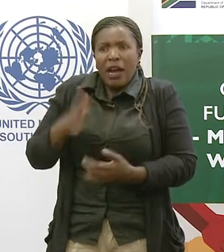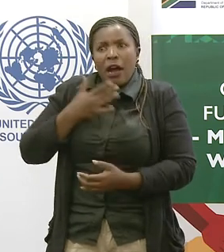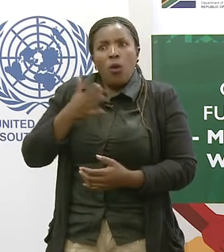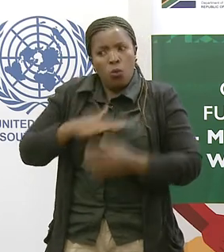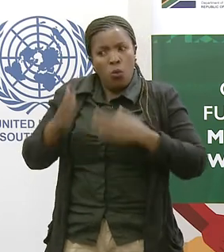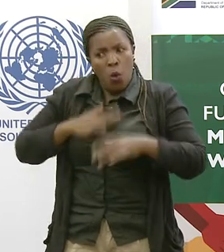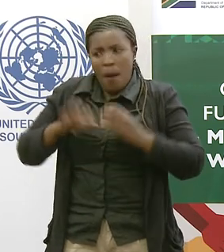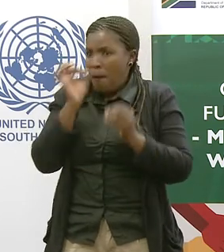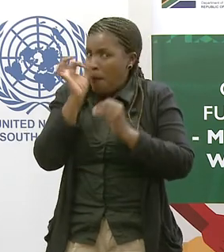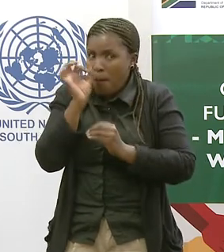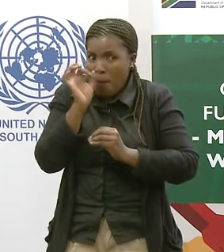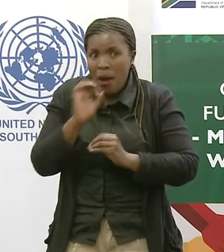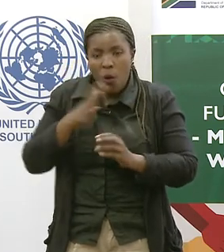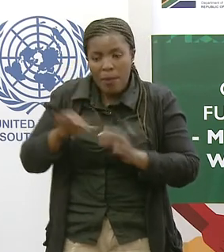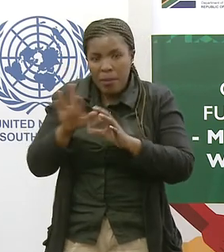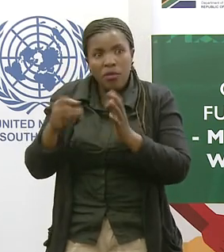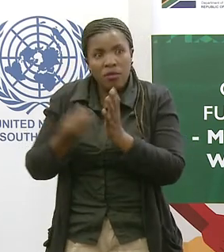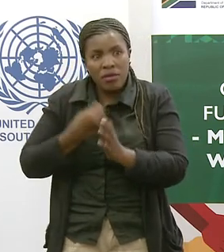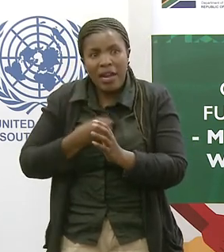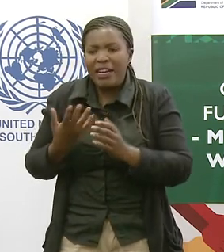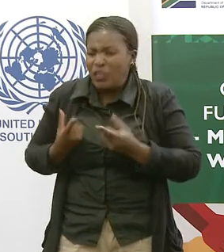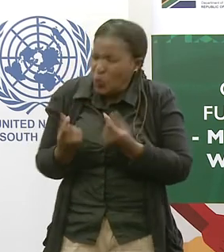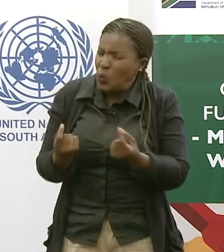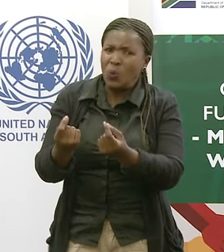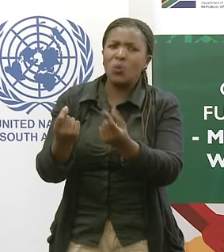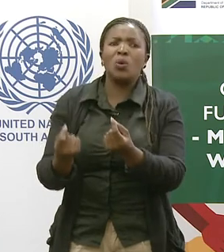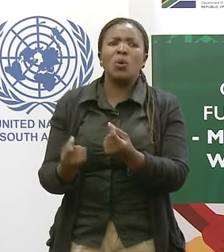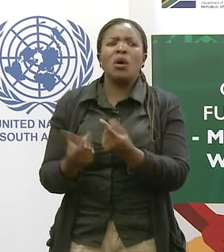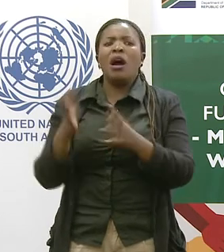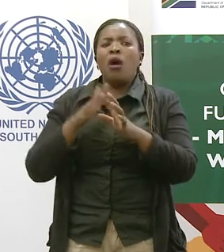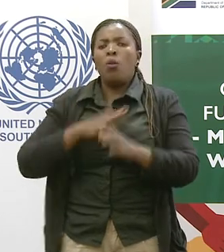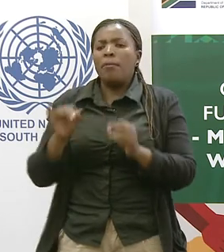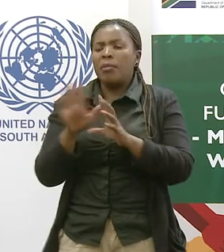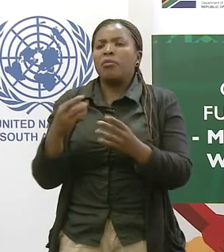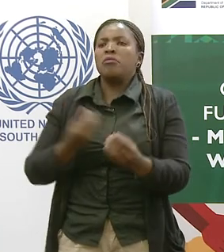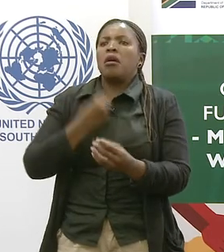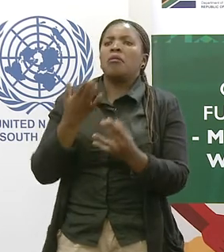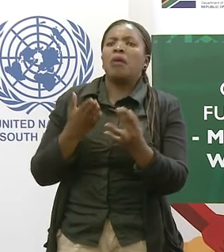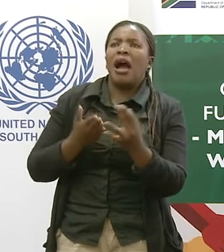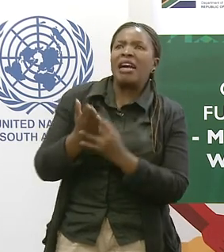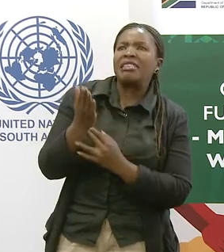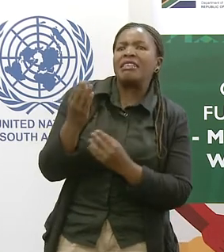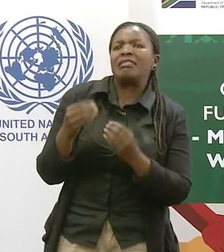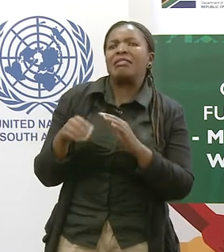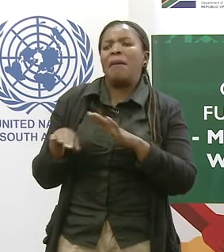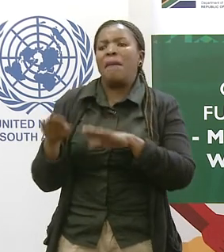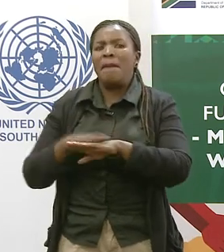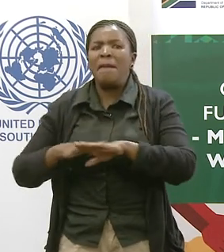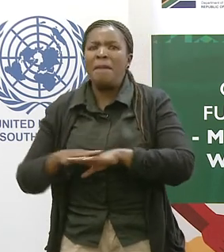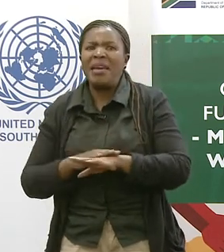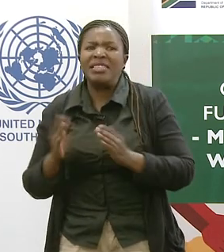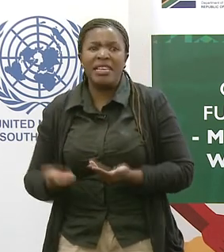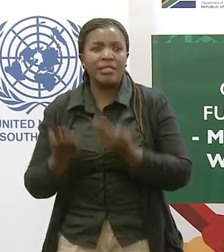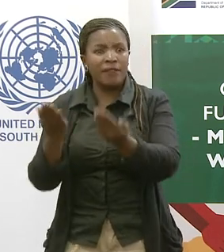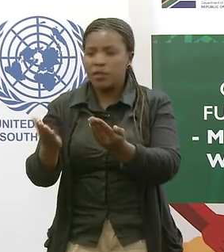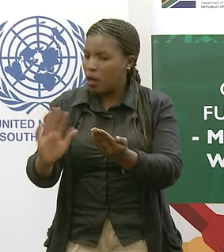disabilities to be great, right? I don't just want us to have access to basic services. I want us to be powerful,